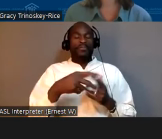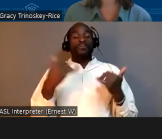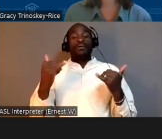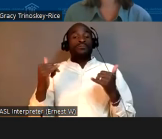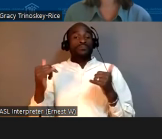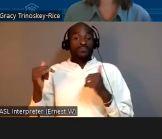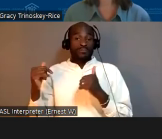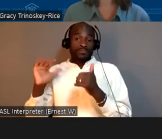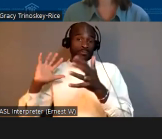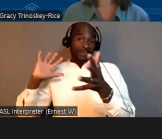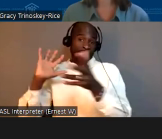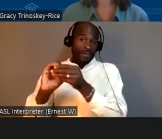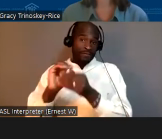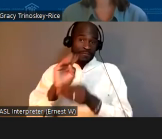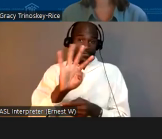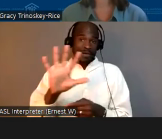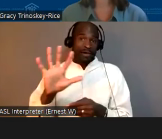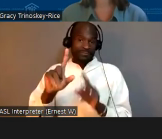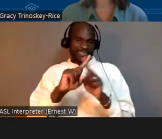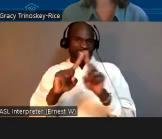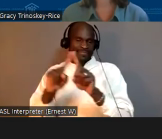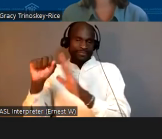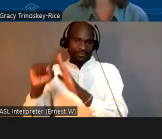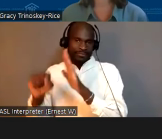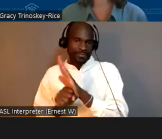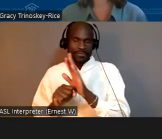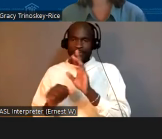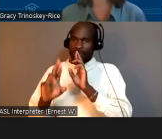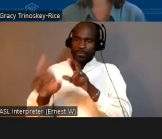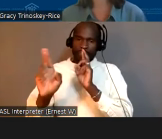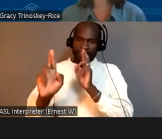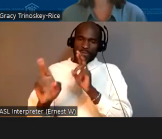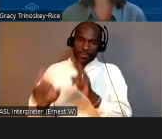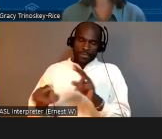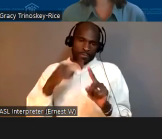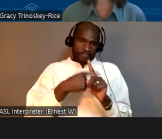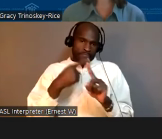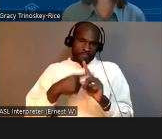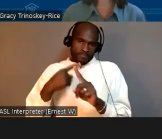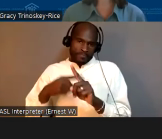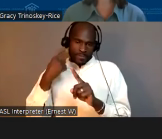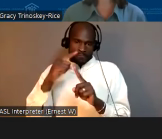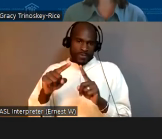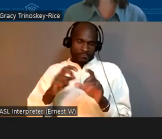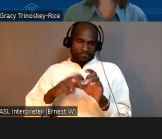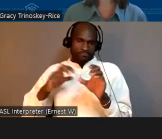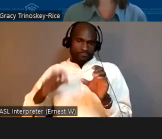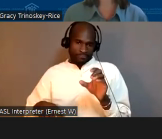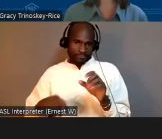are reporting their monthly enrollment data and disenrollments.